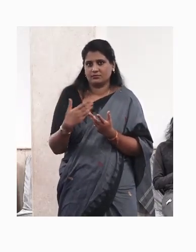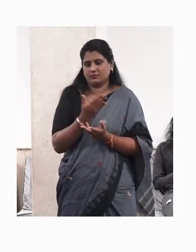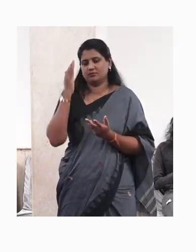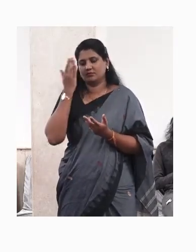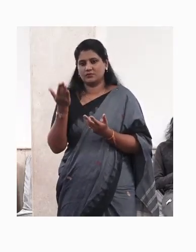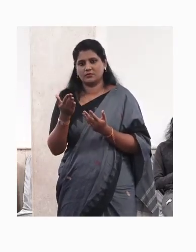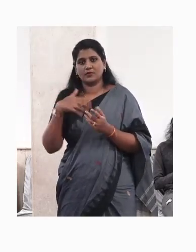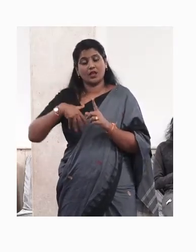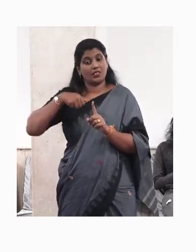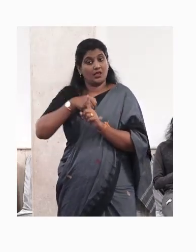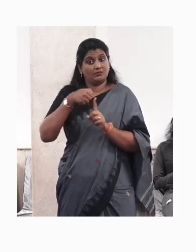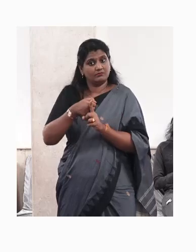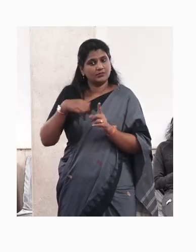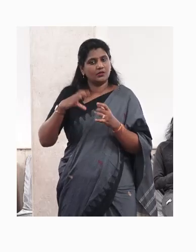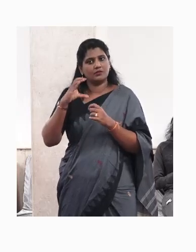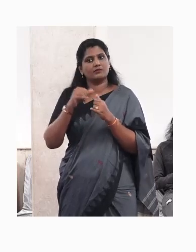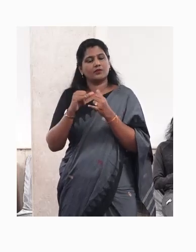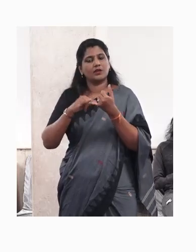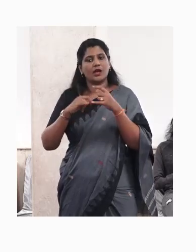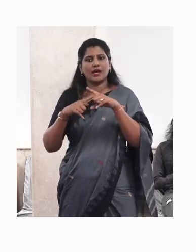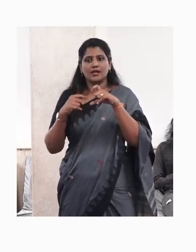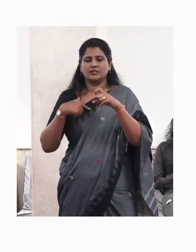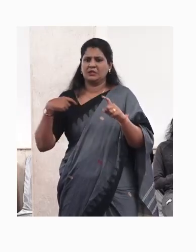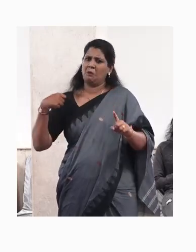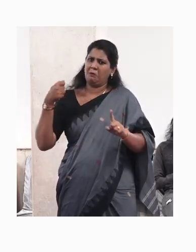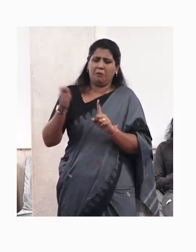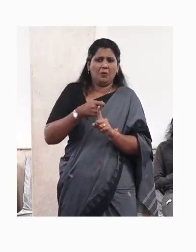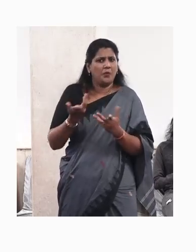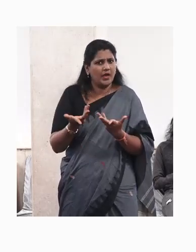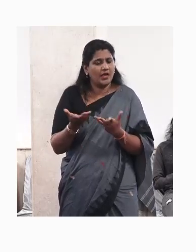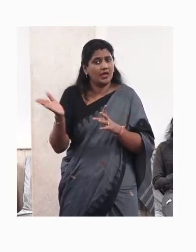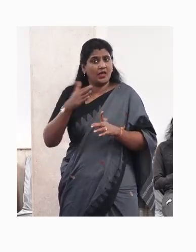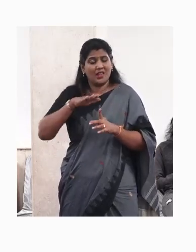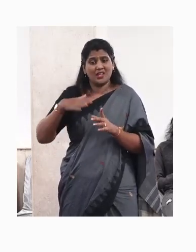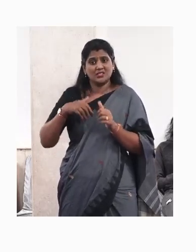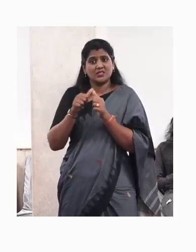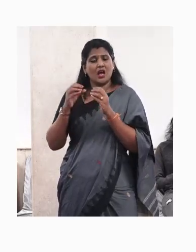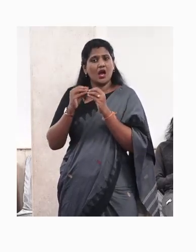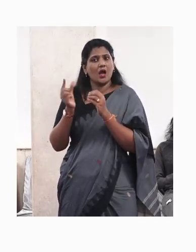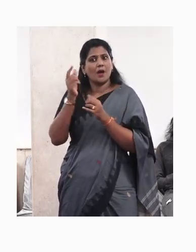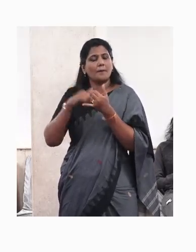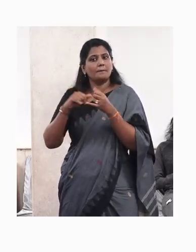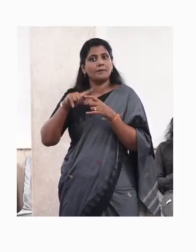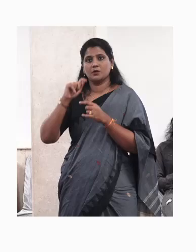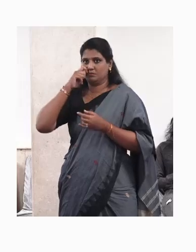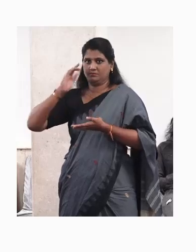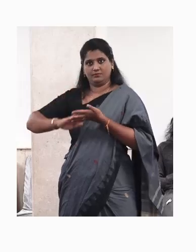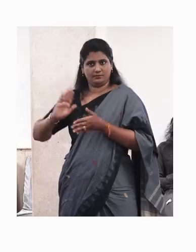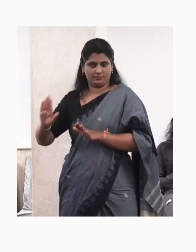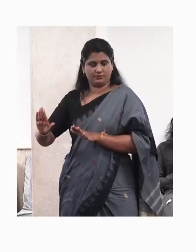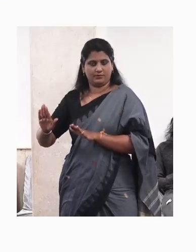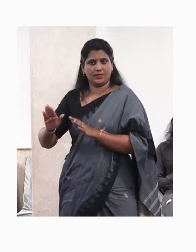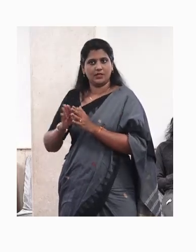the impact of caste-based discrimination or violence at the hands of an abusive husband